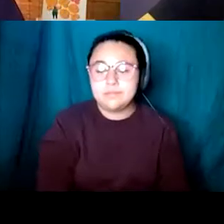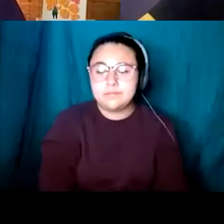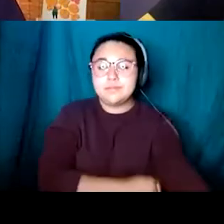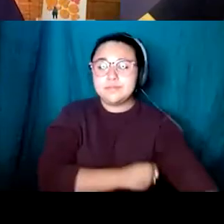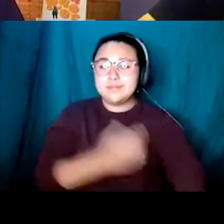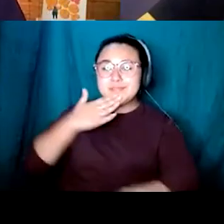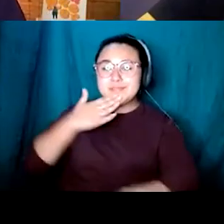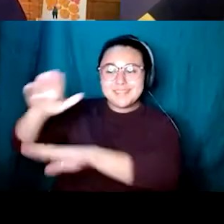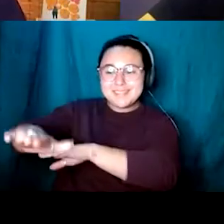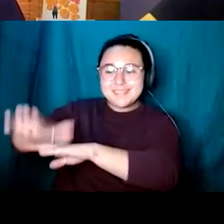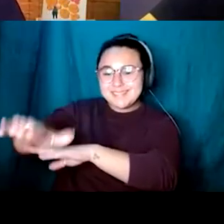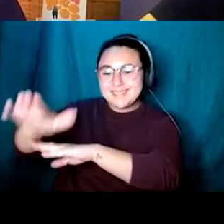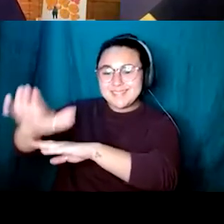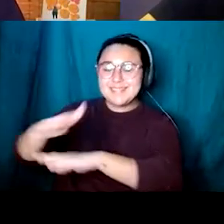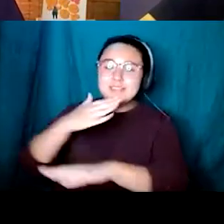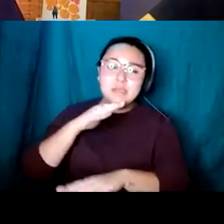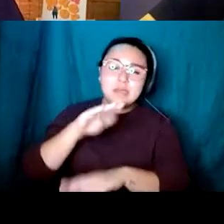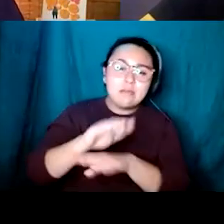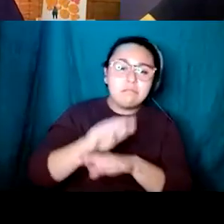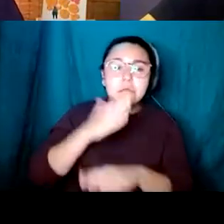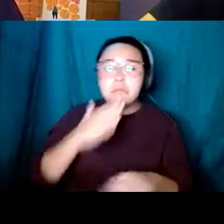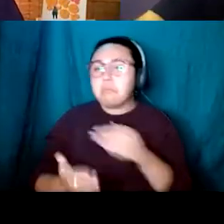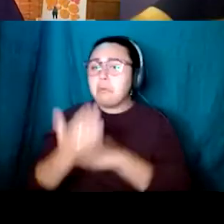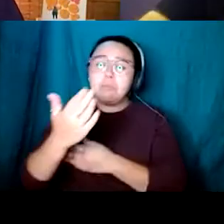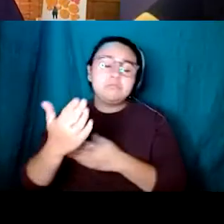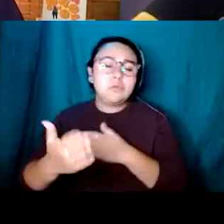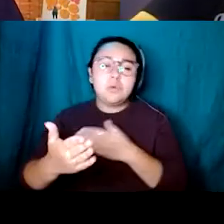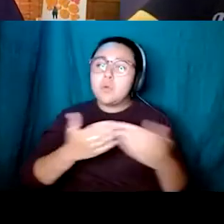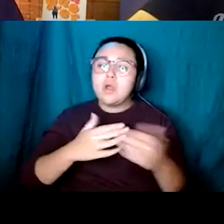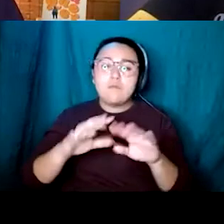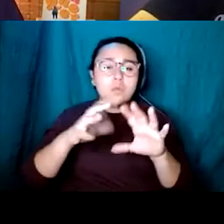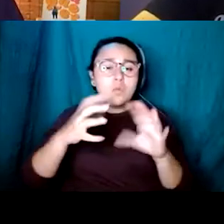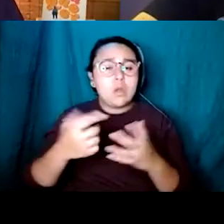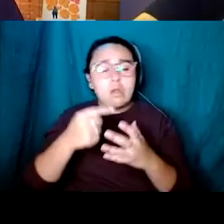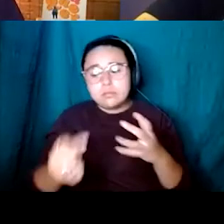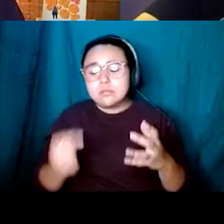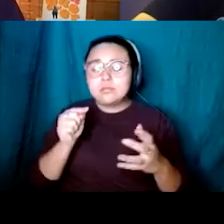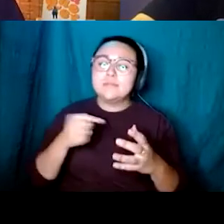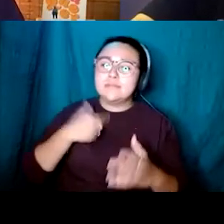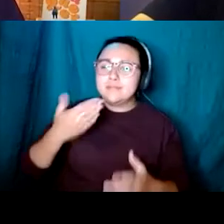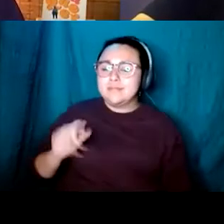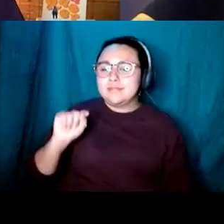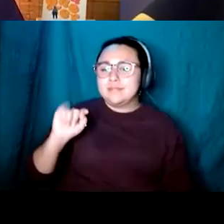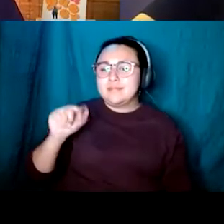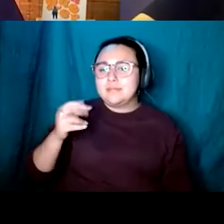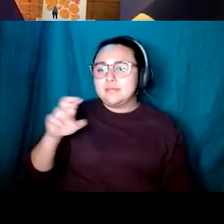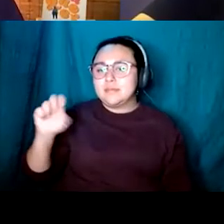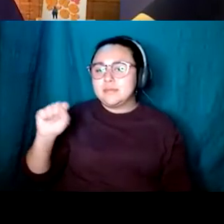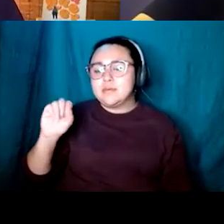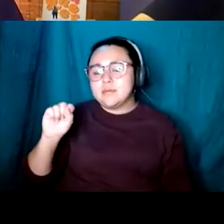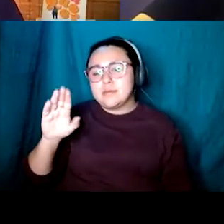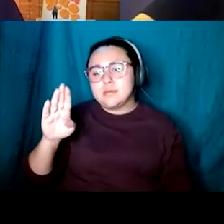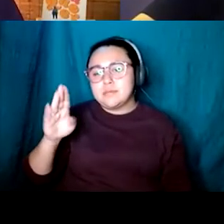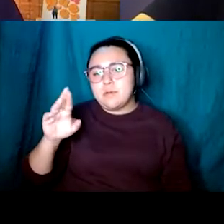Good afternoon, good evening, good morning, wherever you are in the world. I'm Tigress Osborn. I'm the chair of